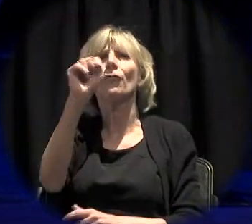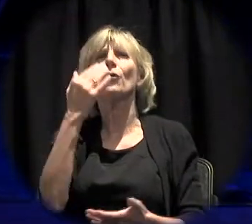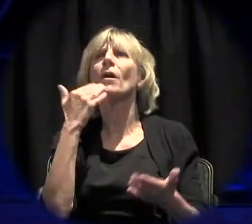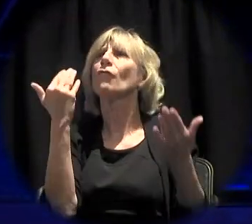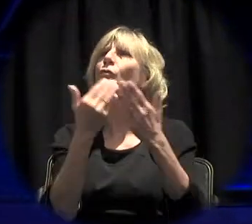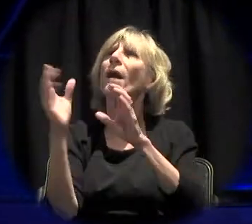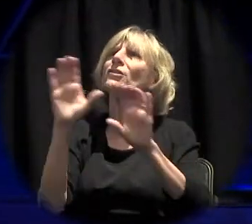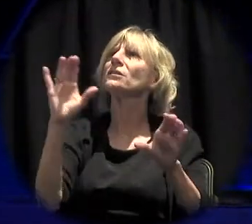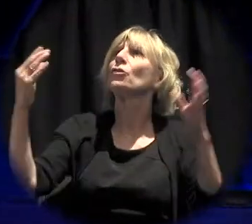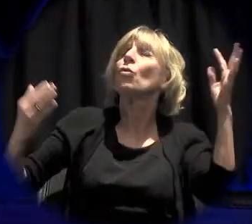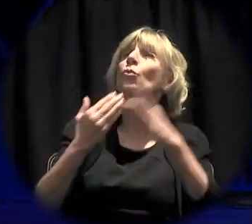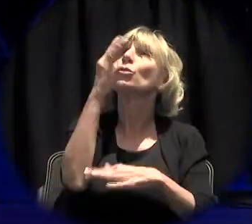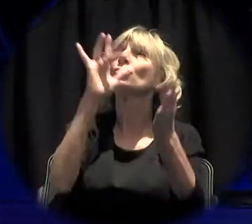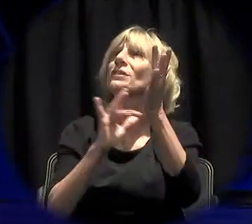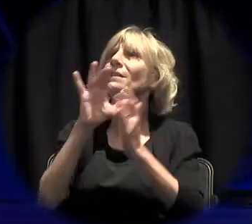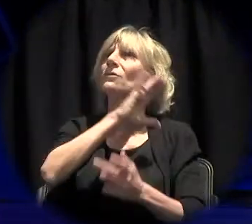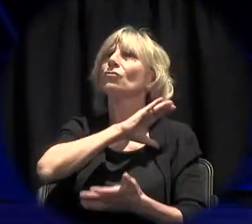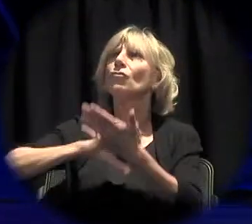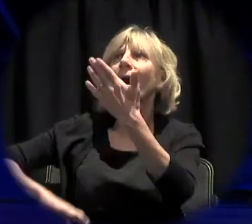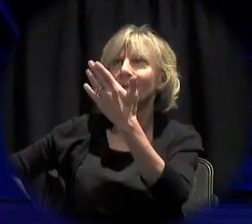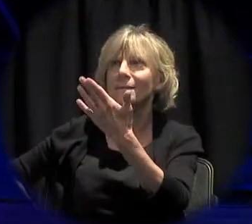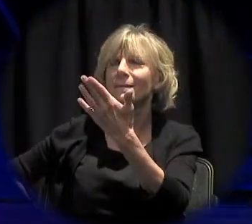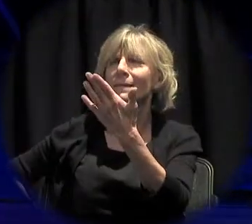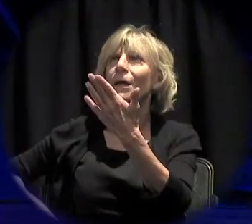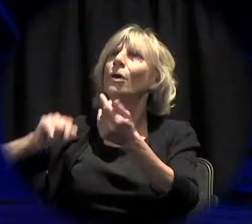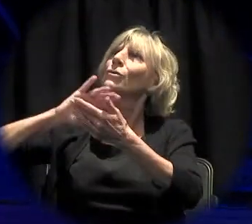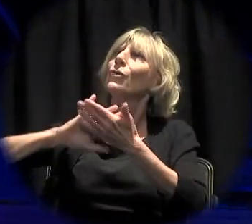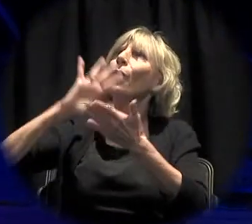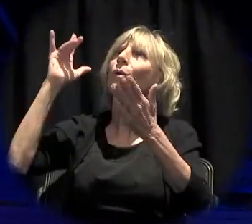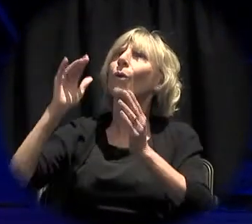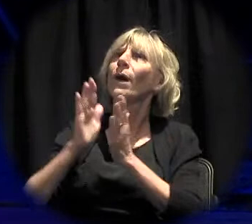through Jesus Christ to the glory and